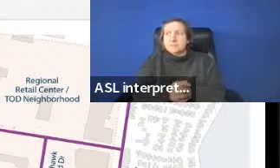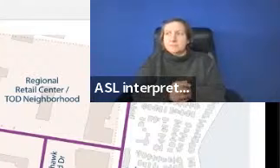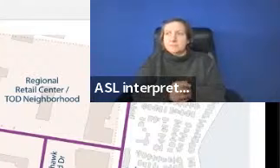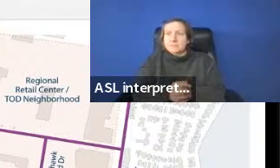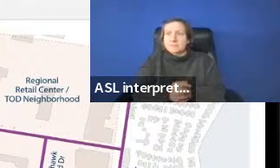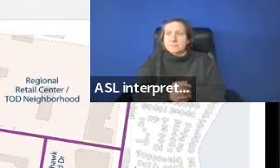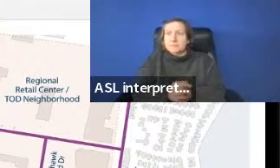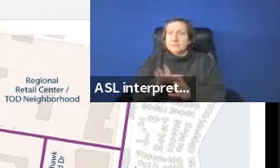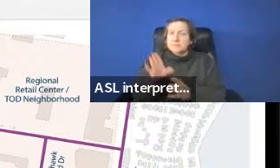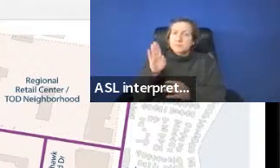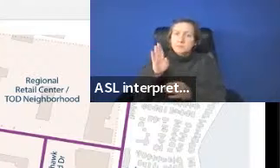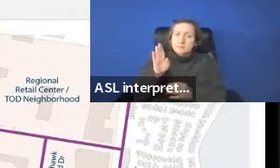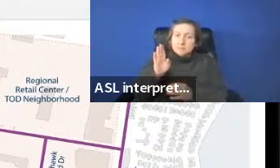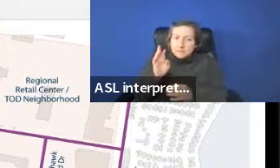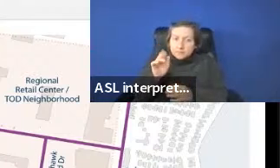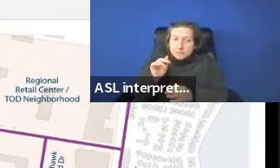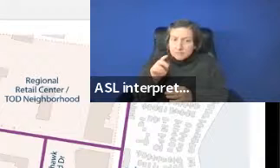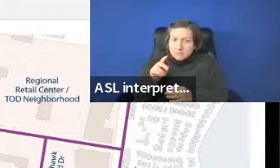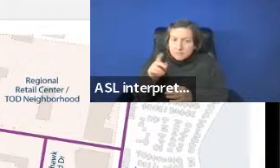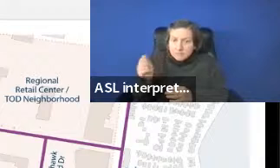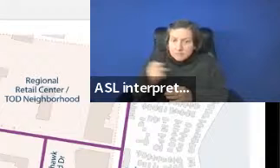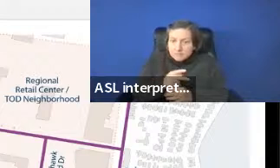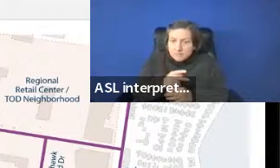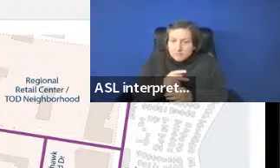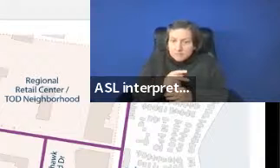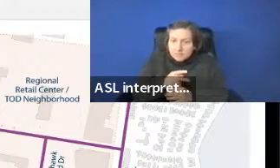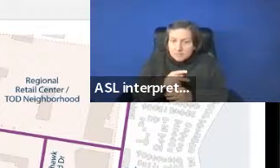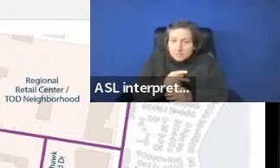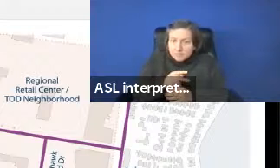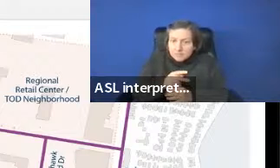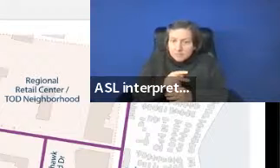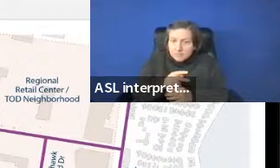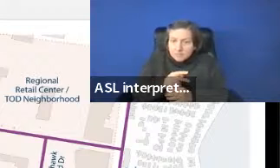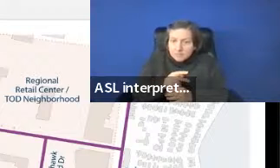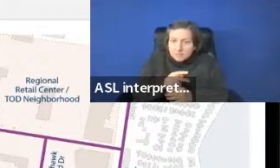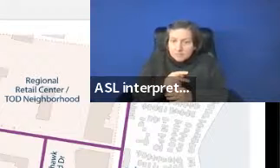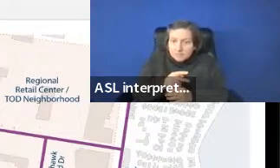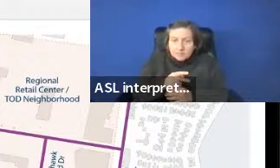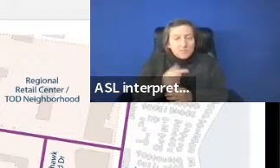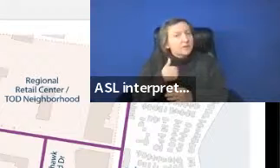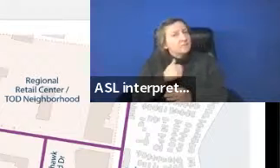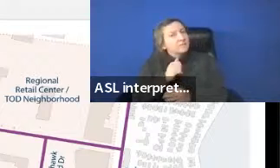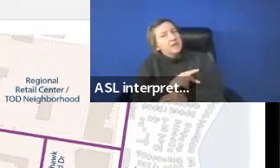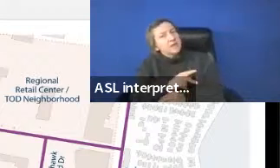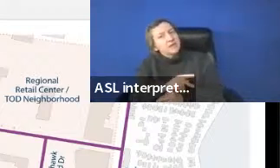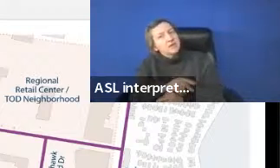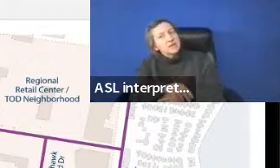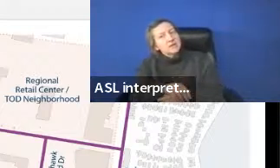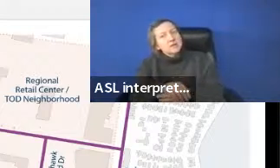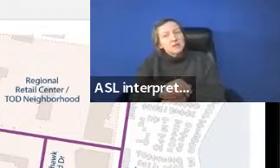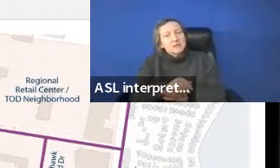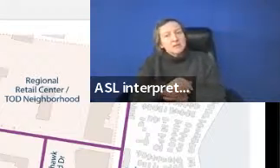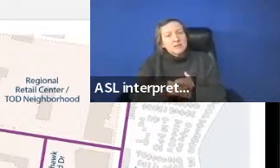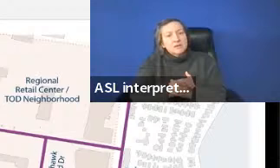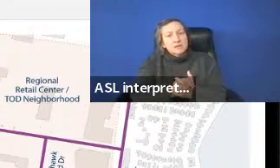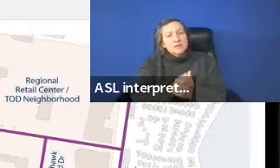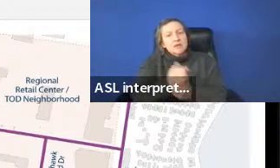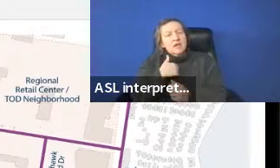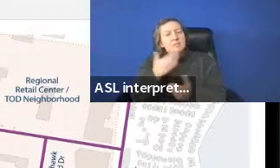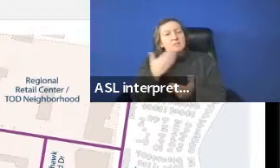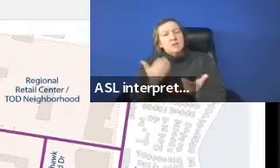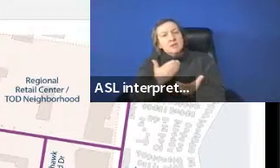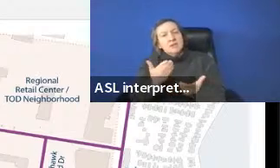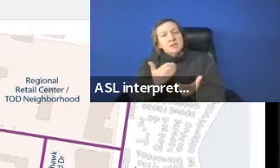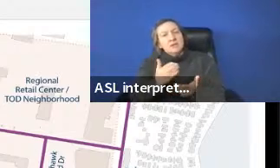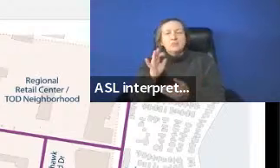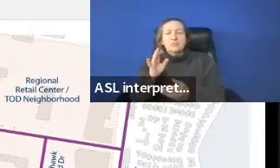Brad, you back? I think we may have lost. So Casey, could you handle that for me? Oh, he dropped. I'm here. He's